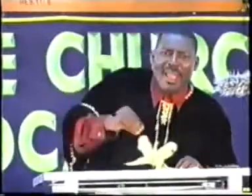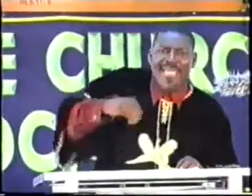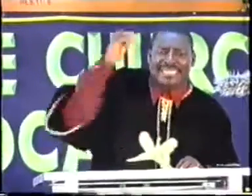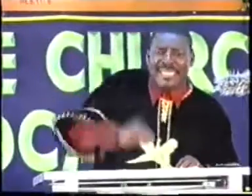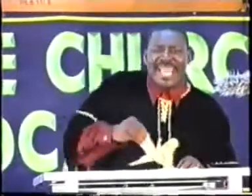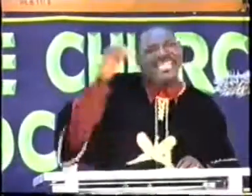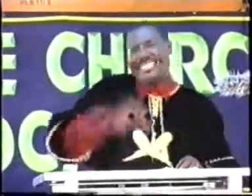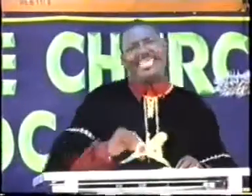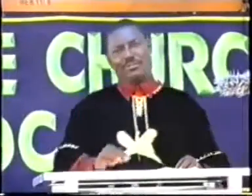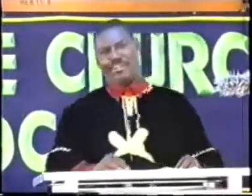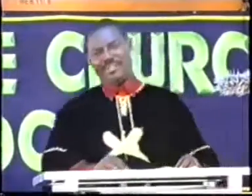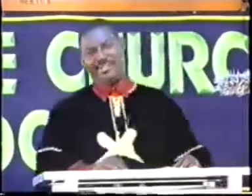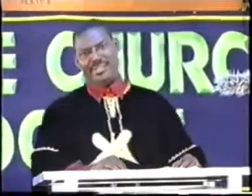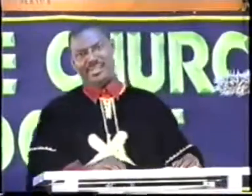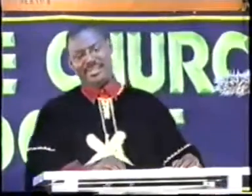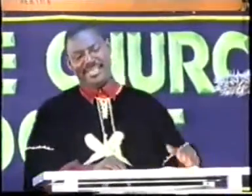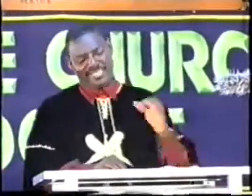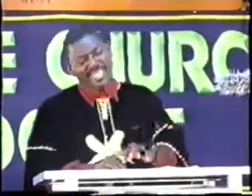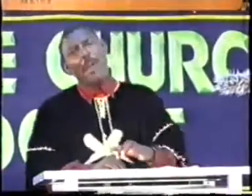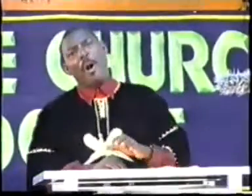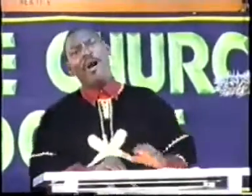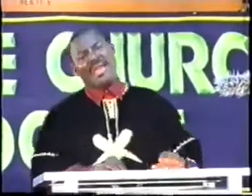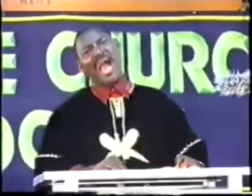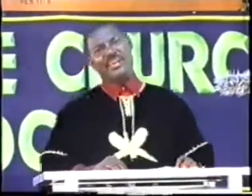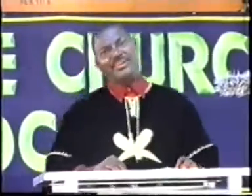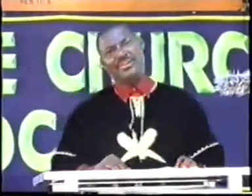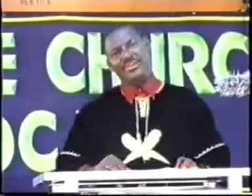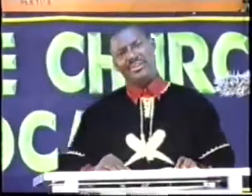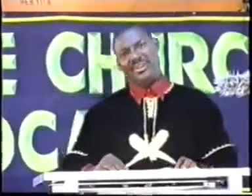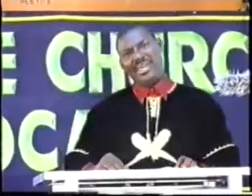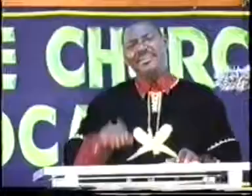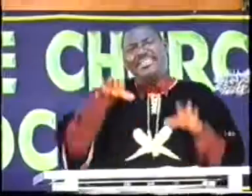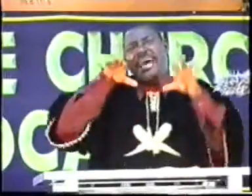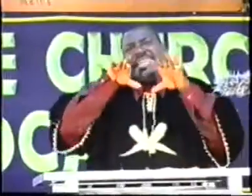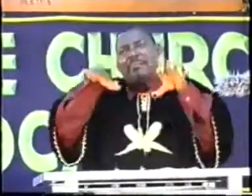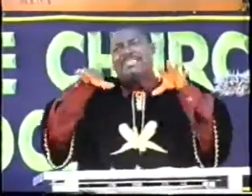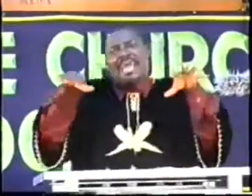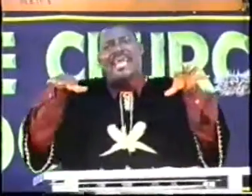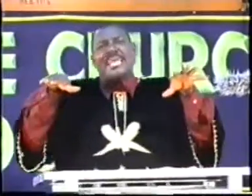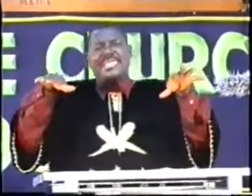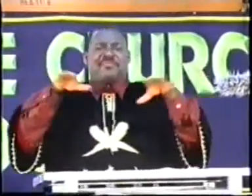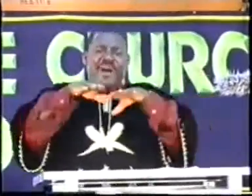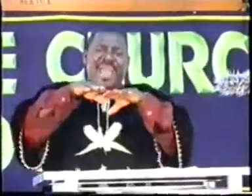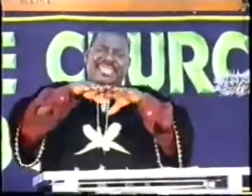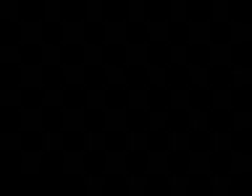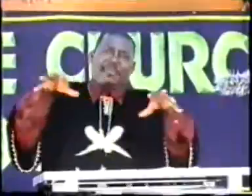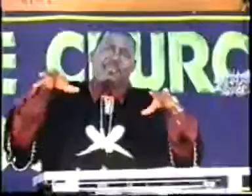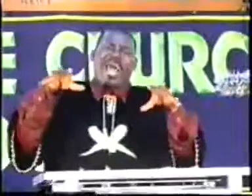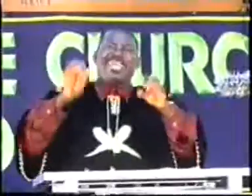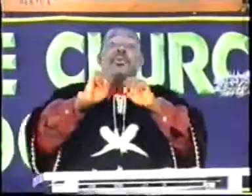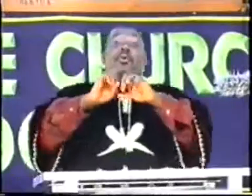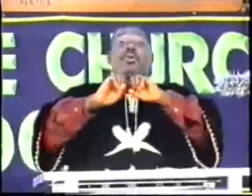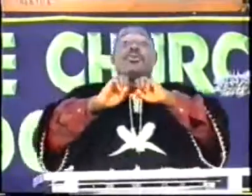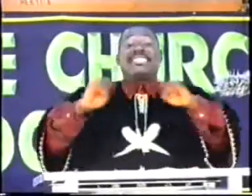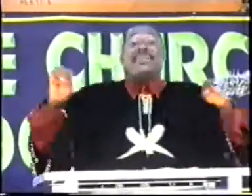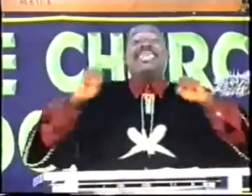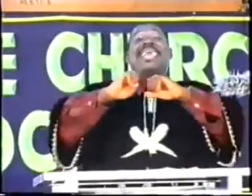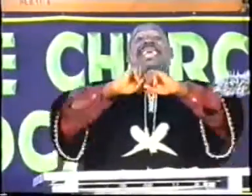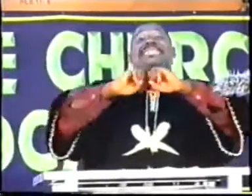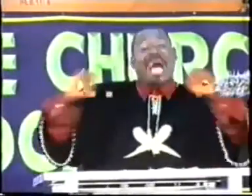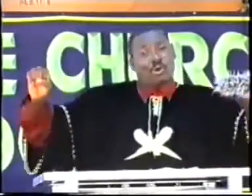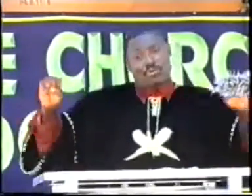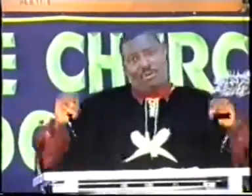yo enti ane ya ti asore. Na se de Paul e kan ye no. Enu nti na nam se ye fa en samo a eya dokodoko sam